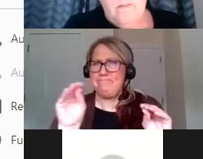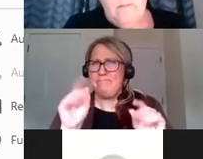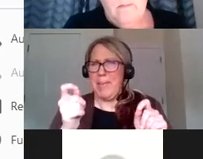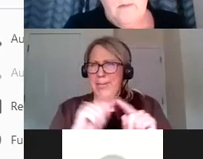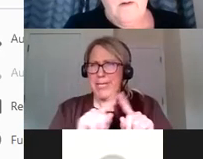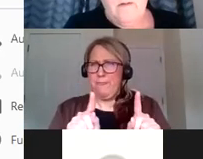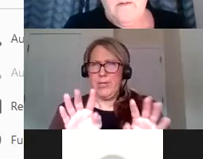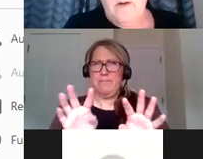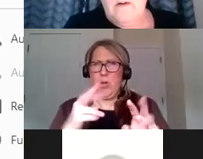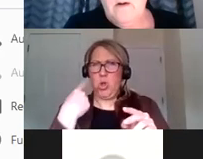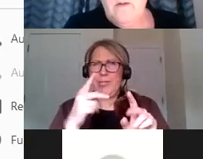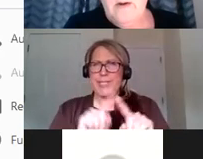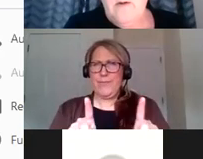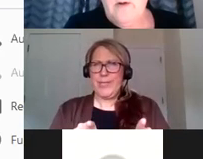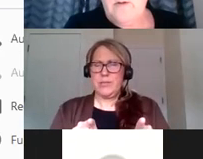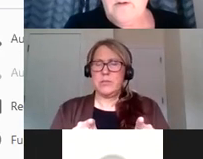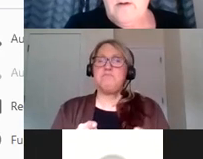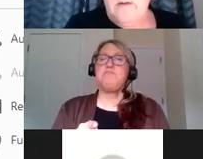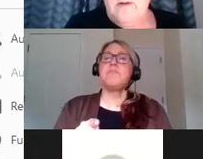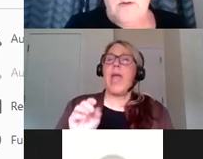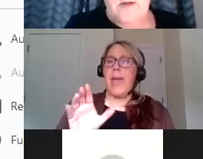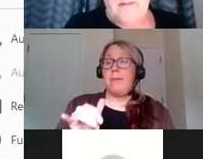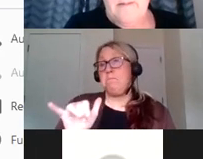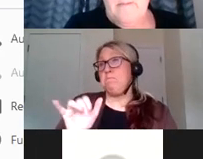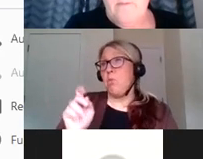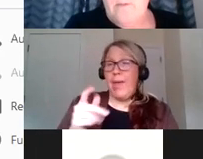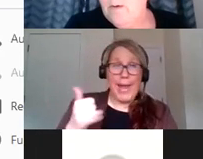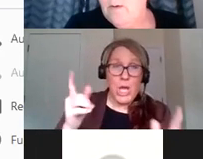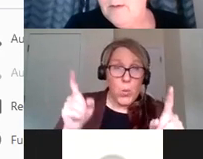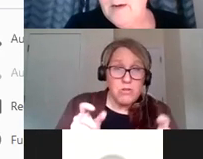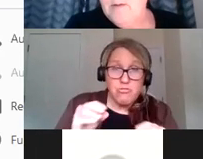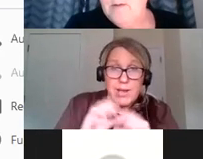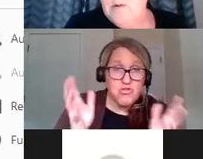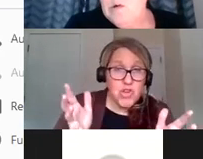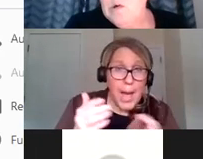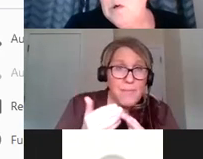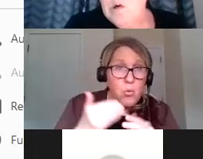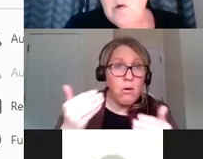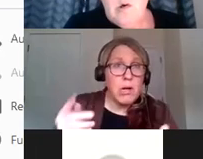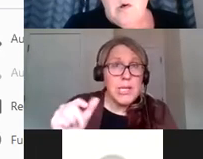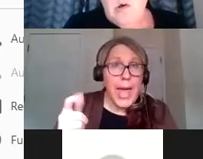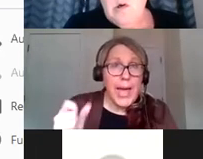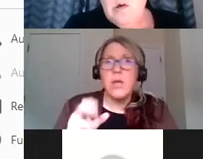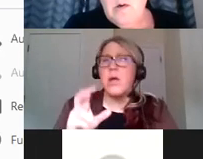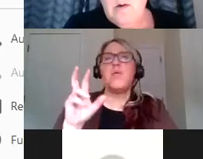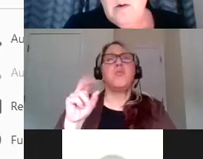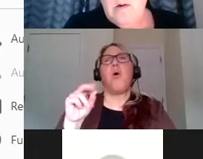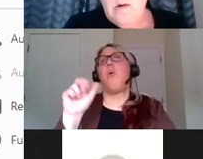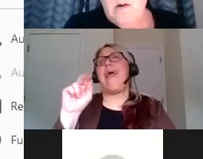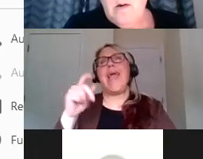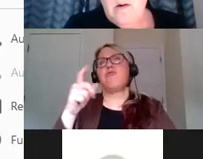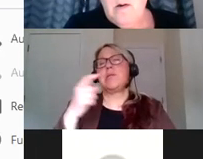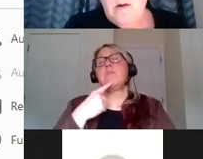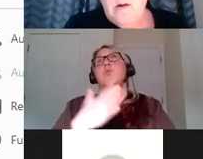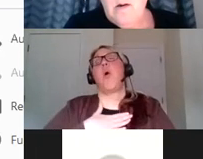different. Oh, okay. Any questions at all in the chat before we go to tags? No, Angela just says, I am so happy